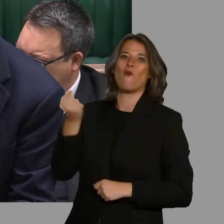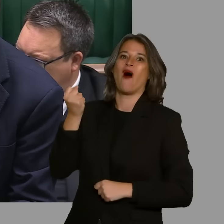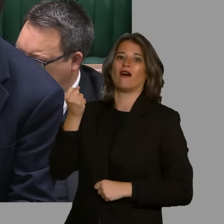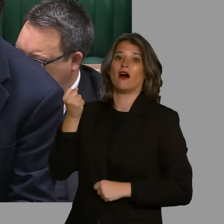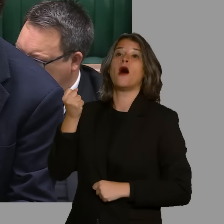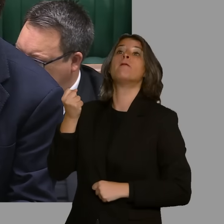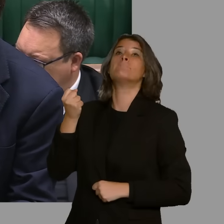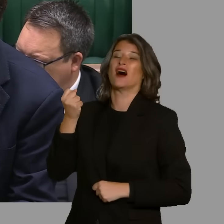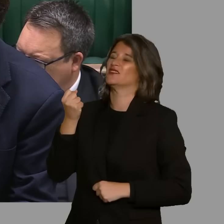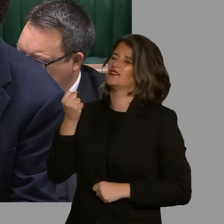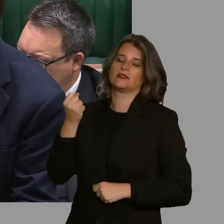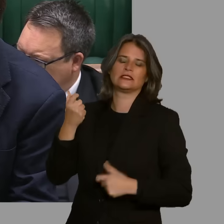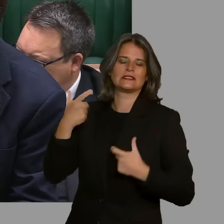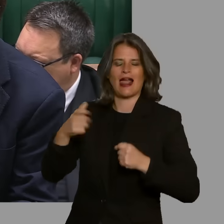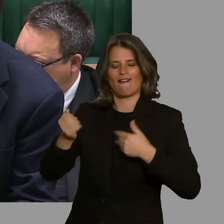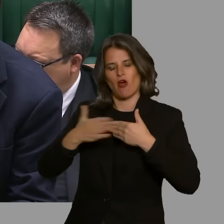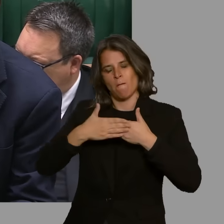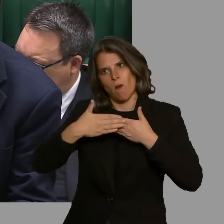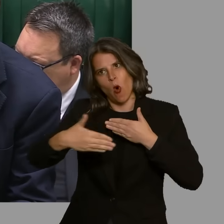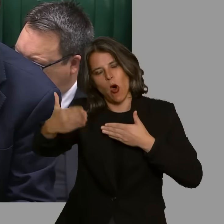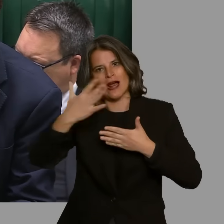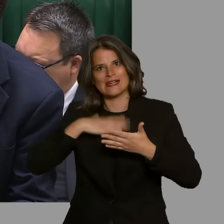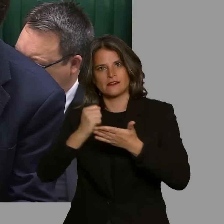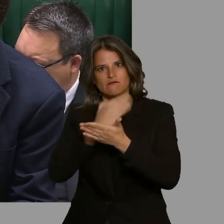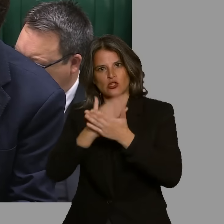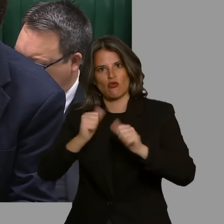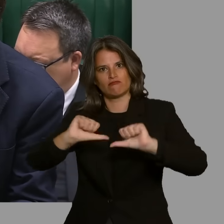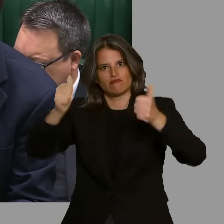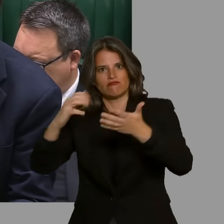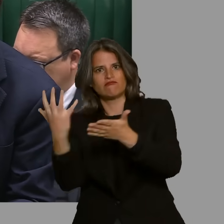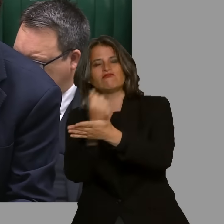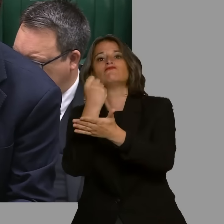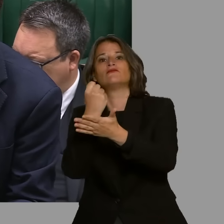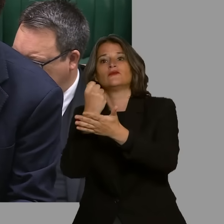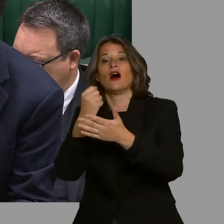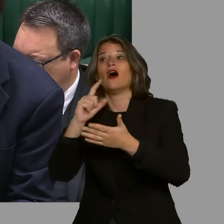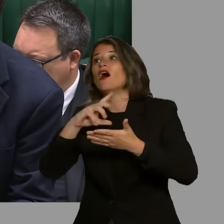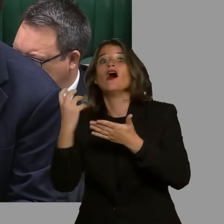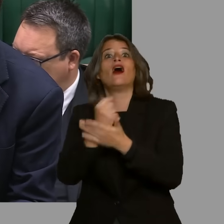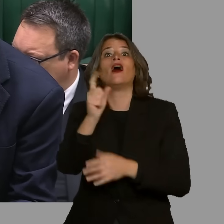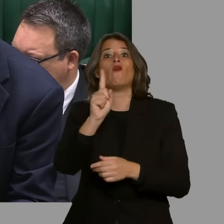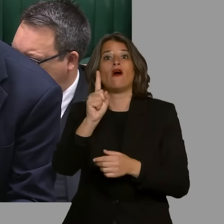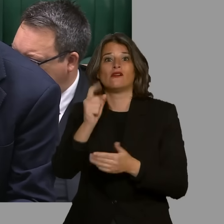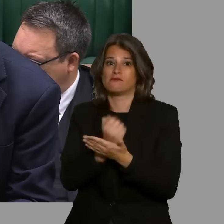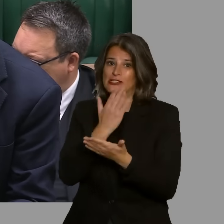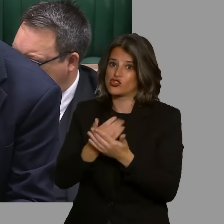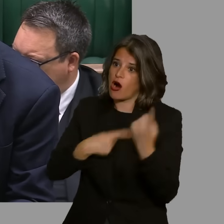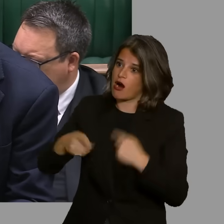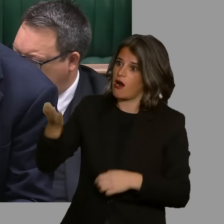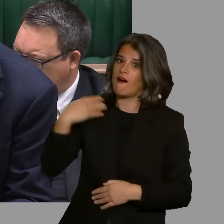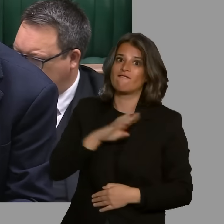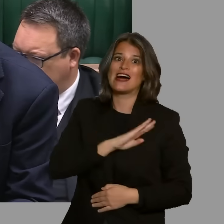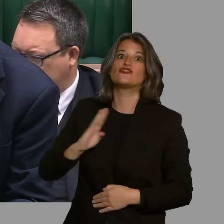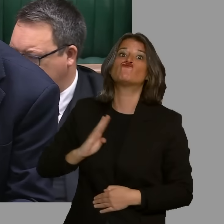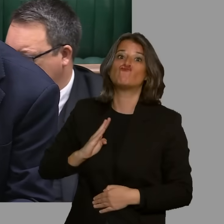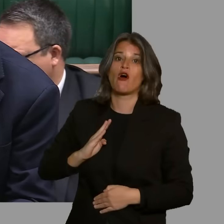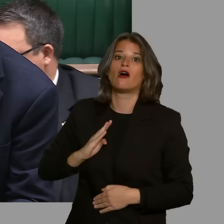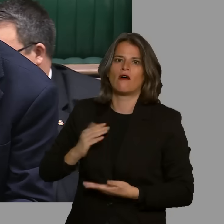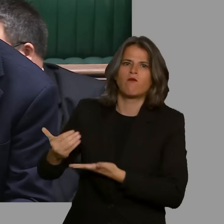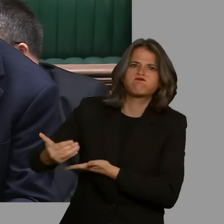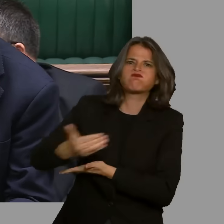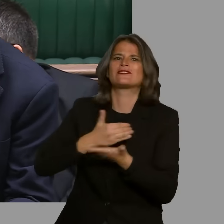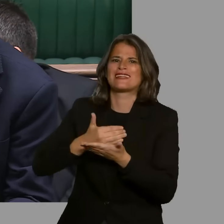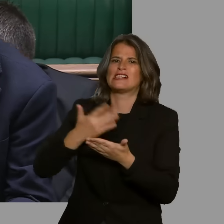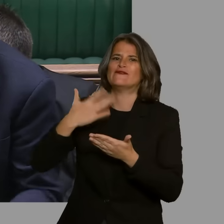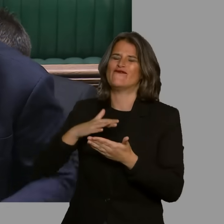been for months of campaigning by the Conservative Party, by the Shadow Defence team, by the media, and reports from Policy Exchange,